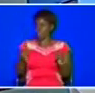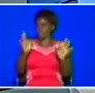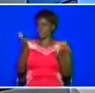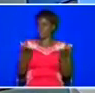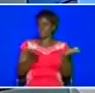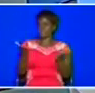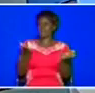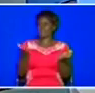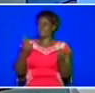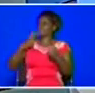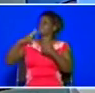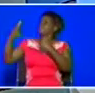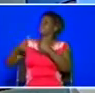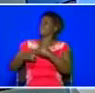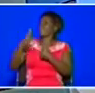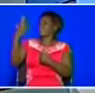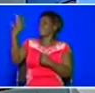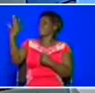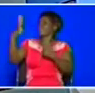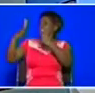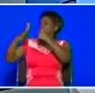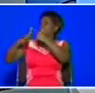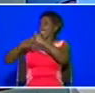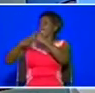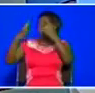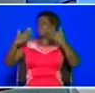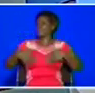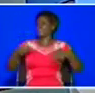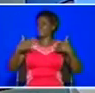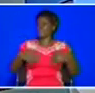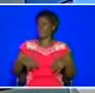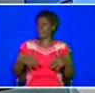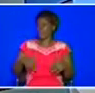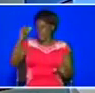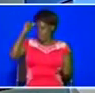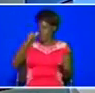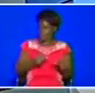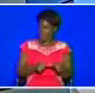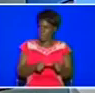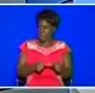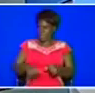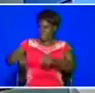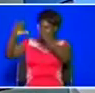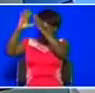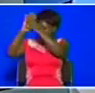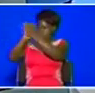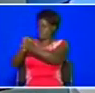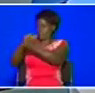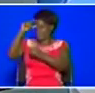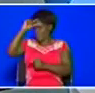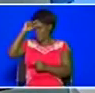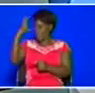serving 759 people. Okay. So the thing to note here is the Jubilee